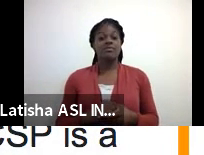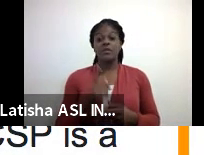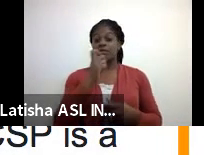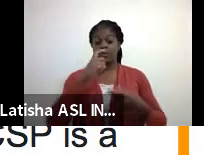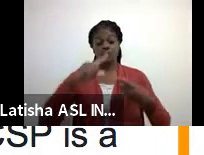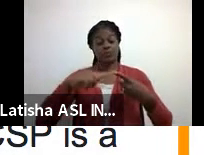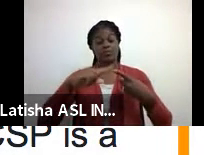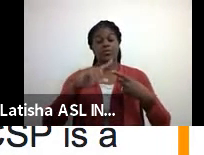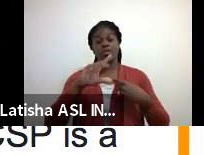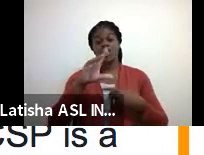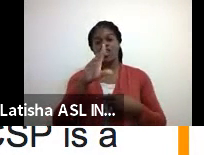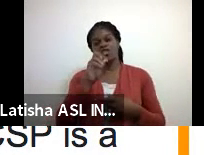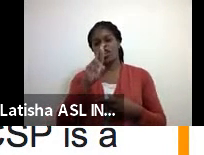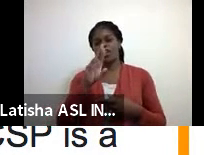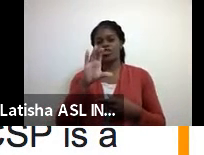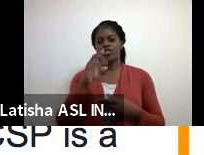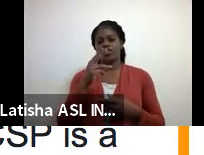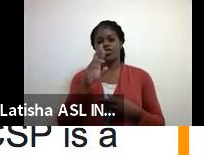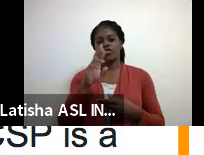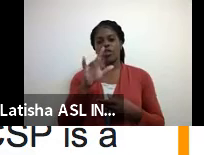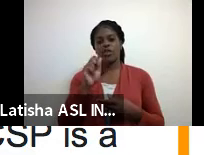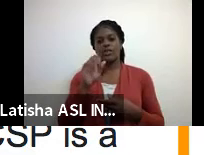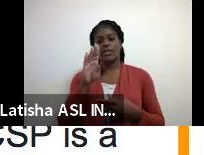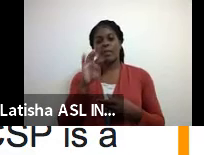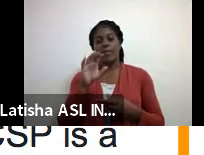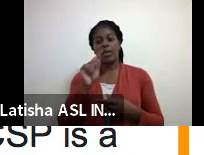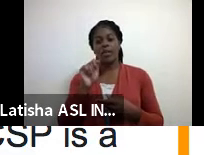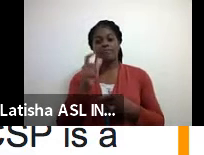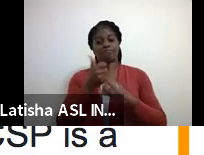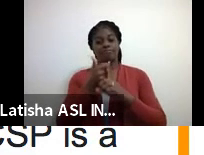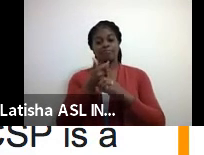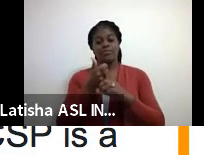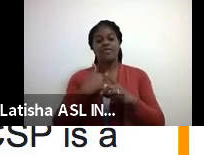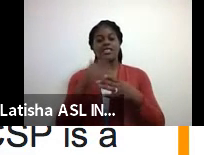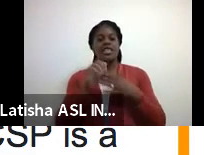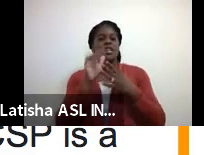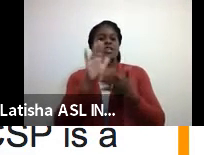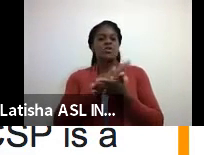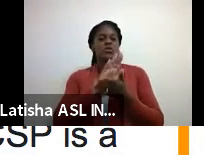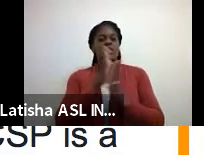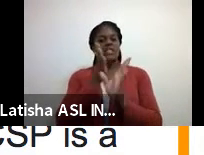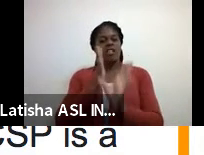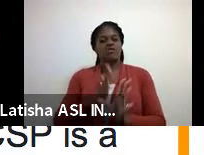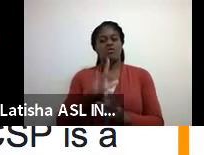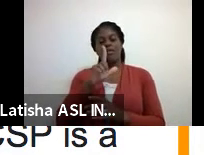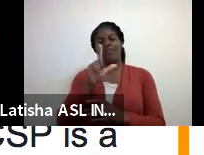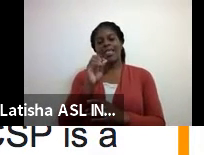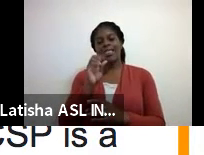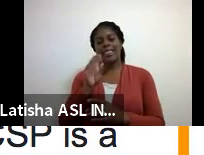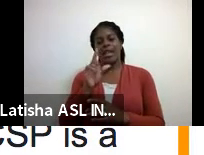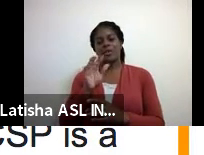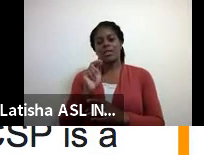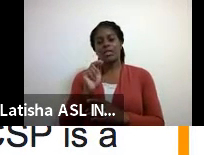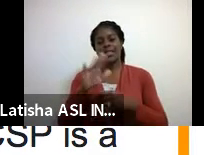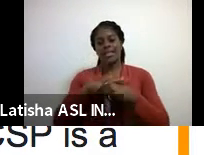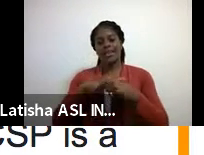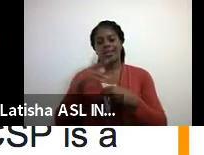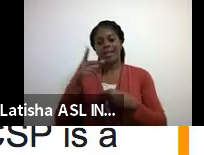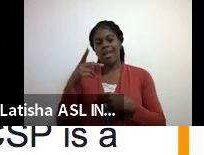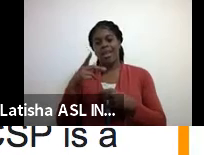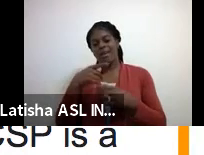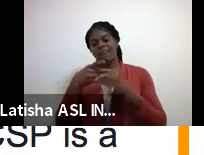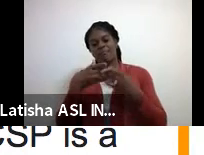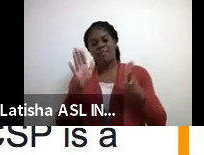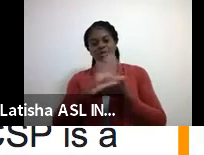Dr. Charles Barrett, who is a lead school psychologist with the Loudoun County Public Schools, an adjunct lecturer at Northern Virginia